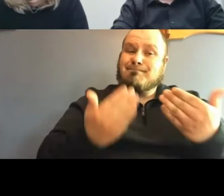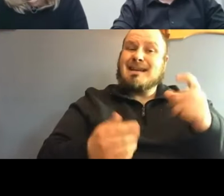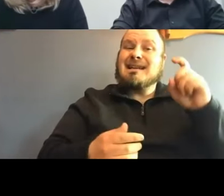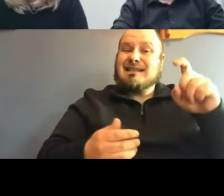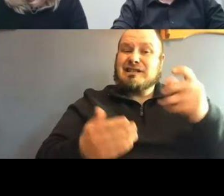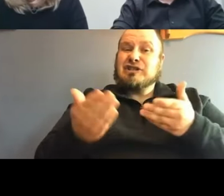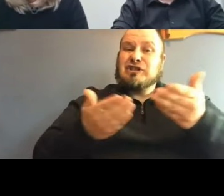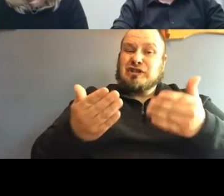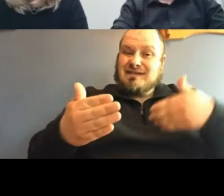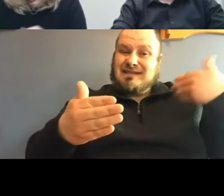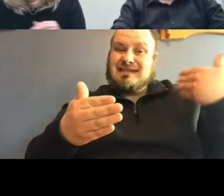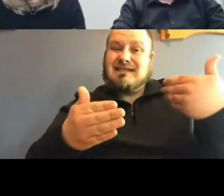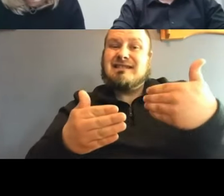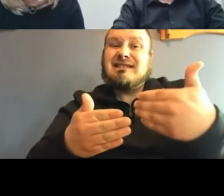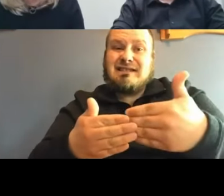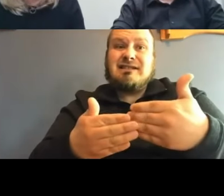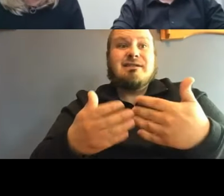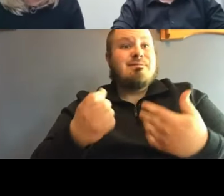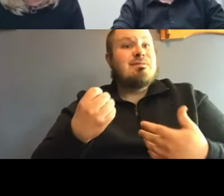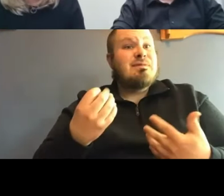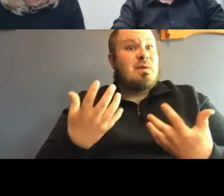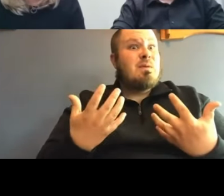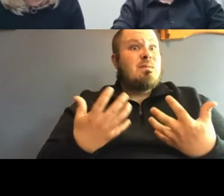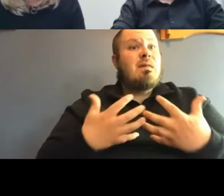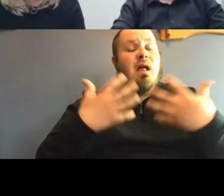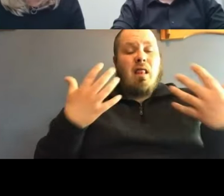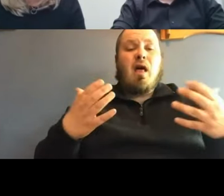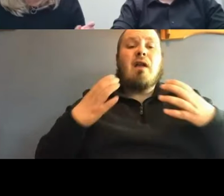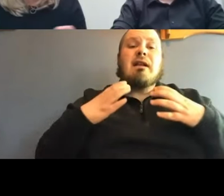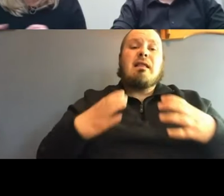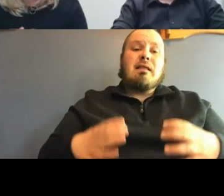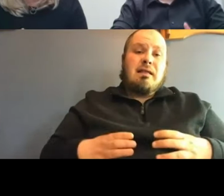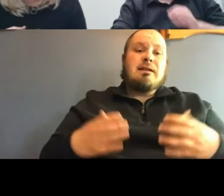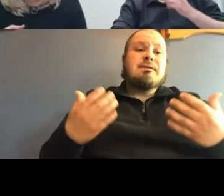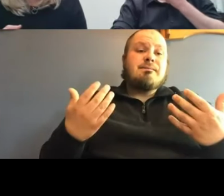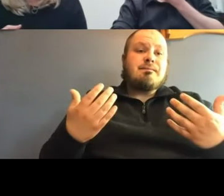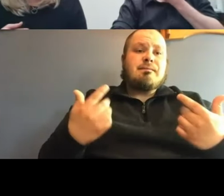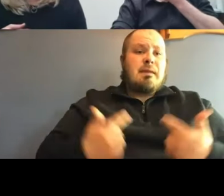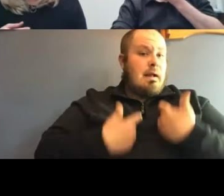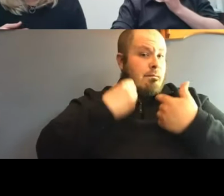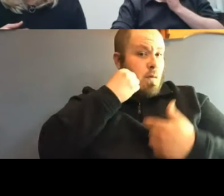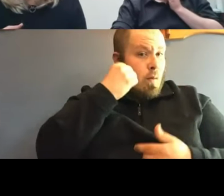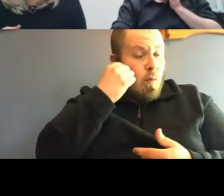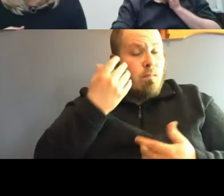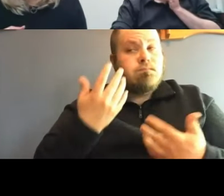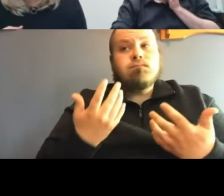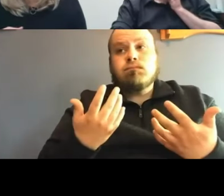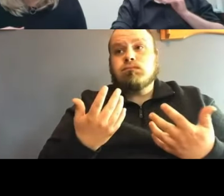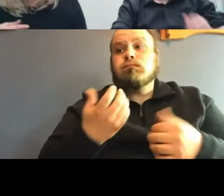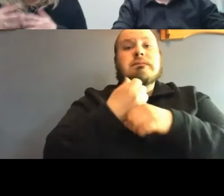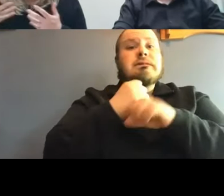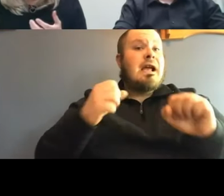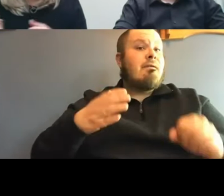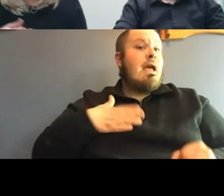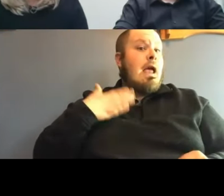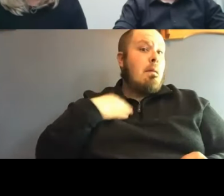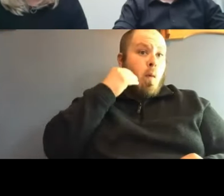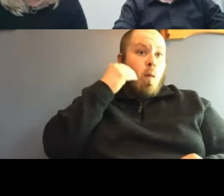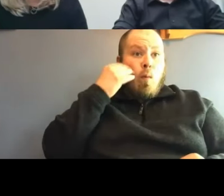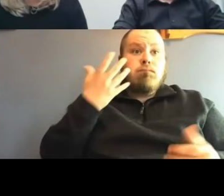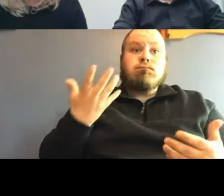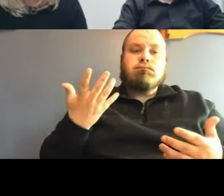services. So a lot of our clients that live at home in a safe and happy home, they'll